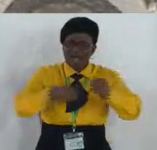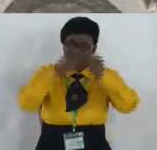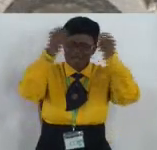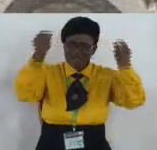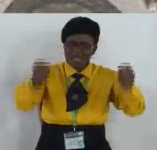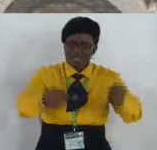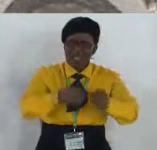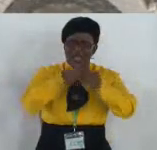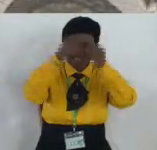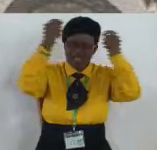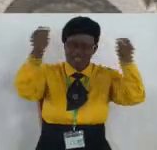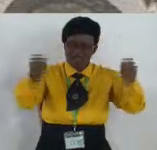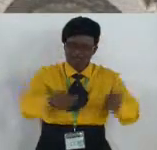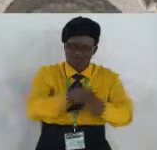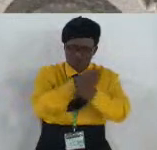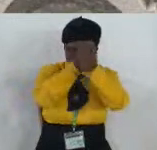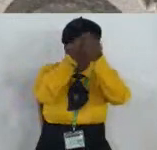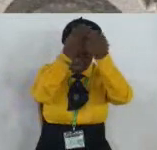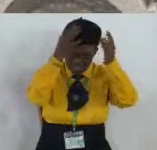am. Alleluia.